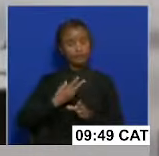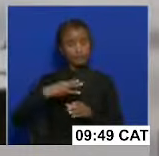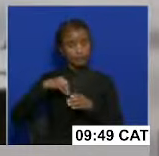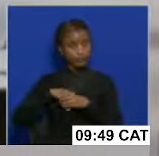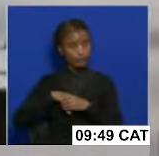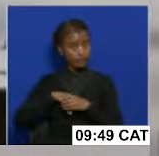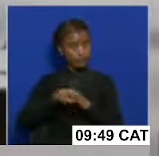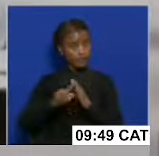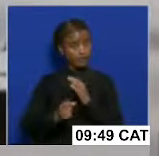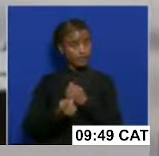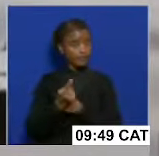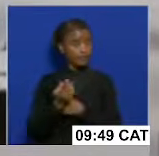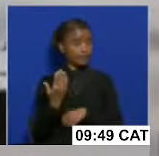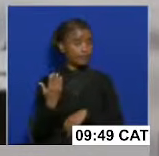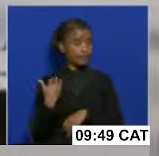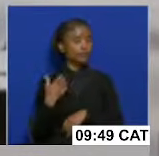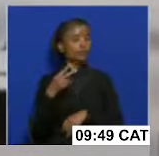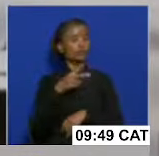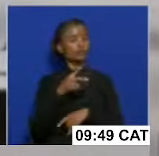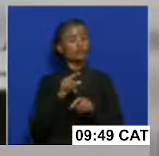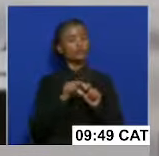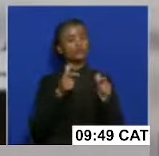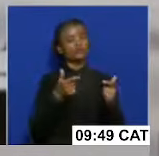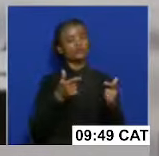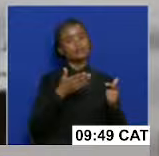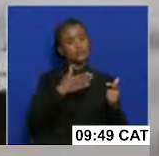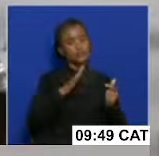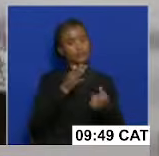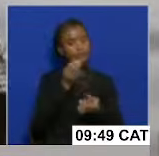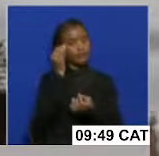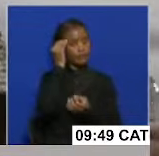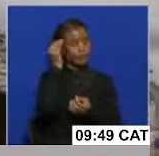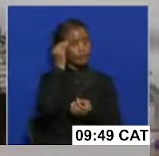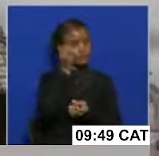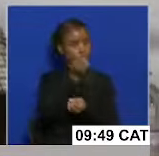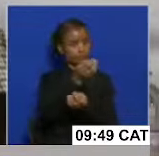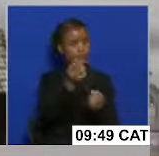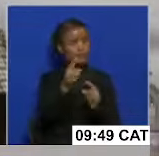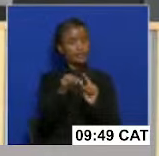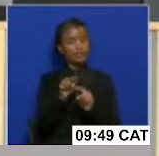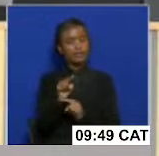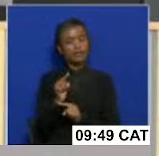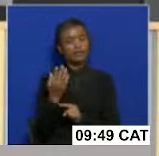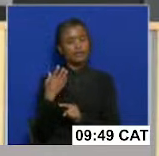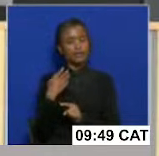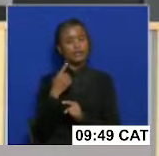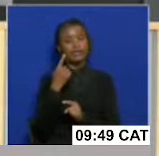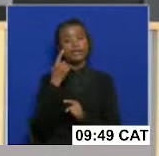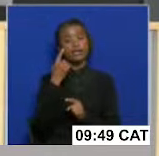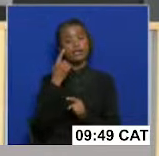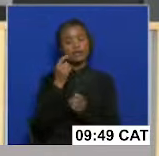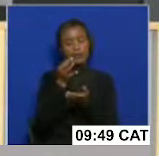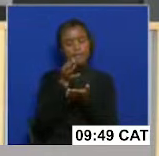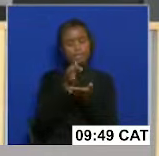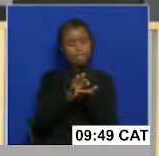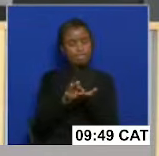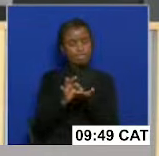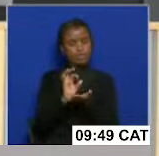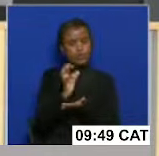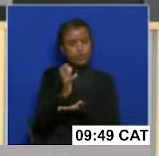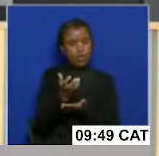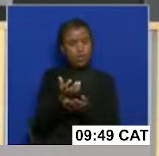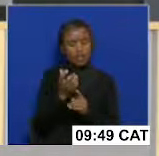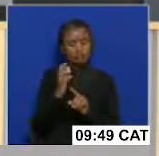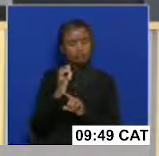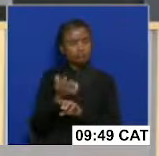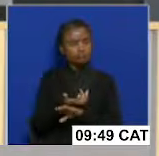Commission information about the precious stone case. The next heading that appears there is Precious